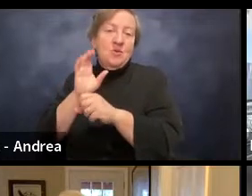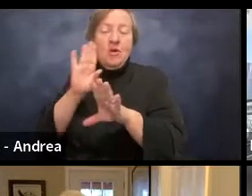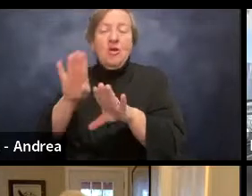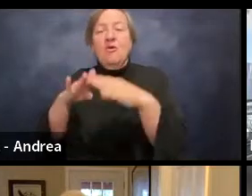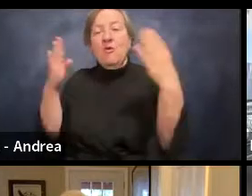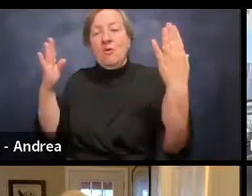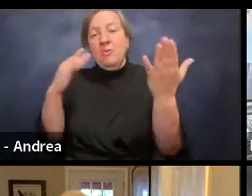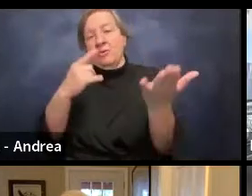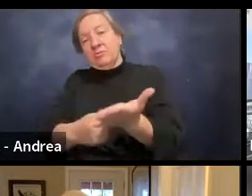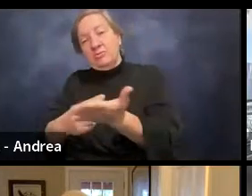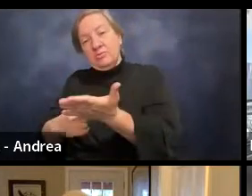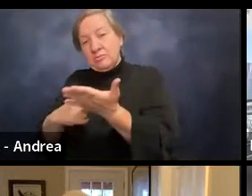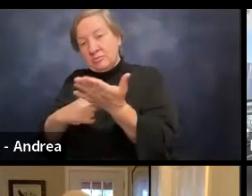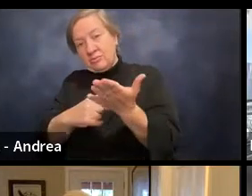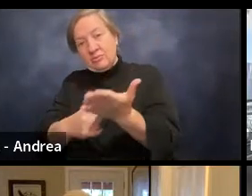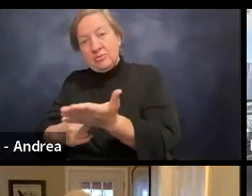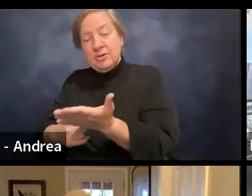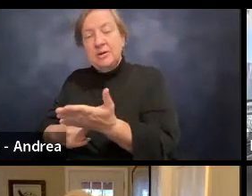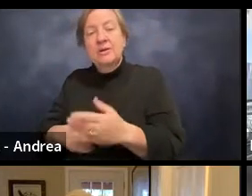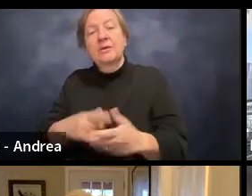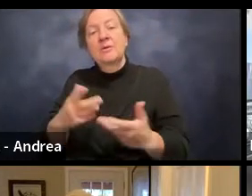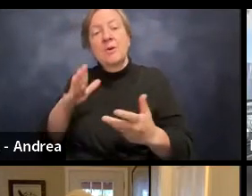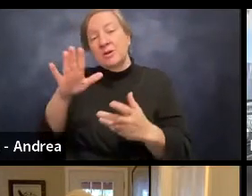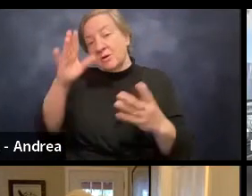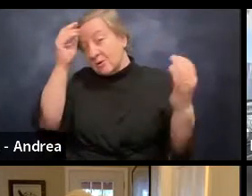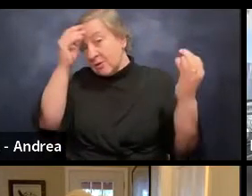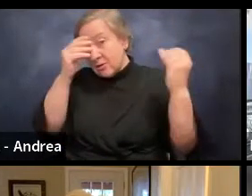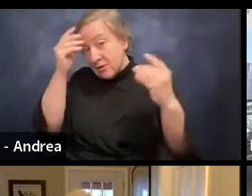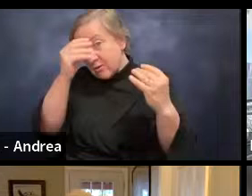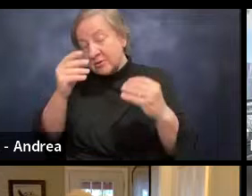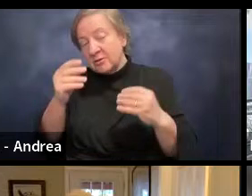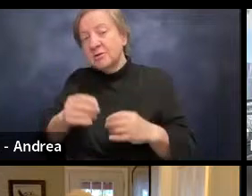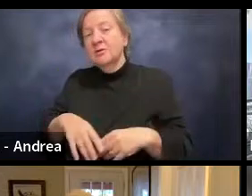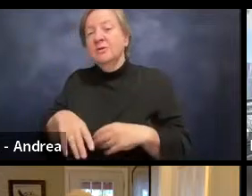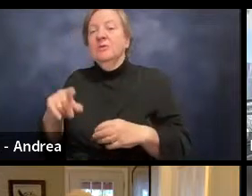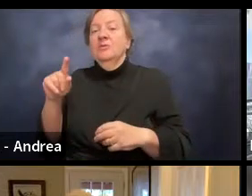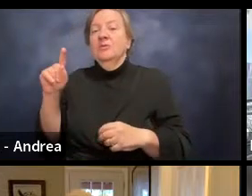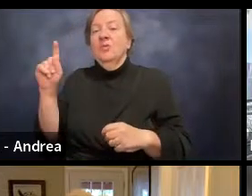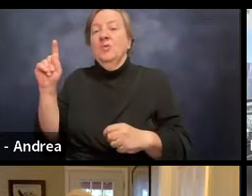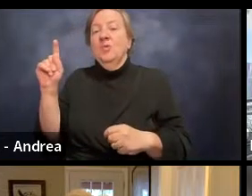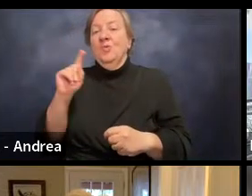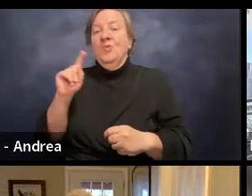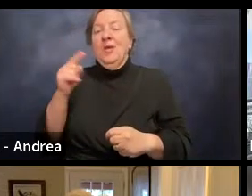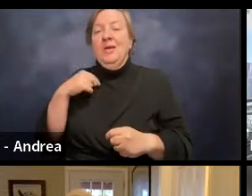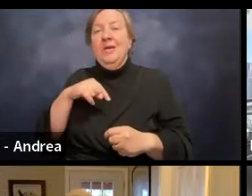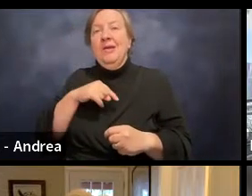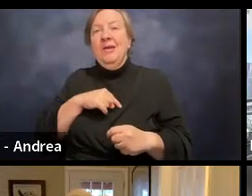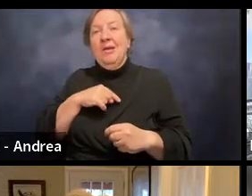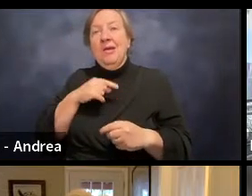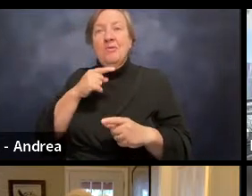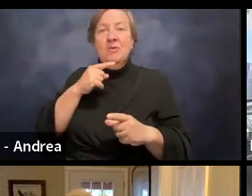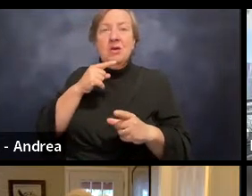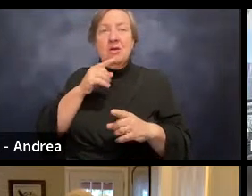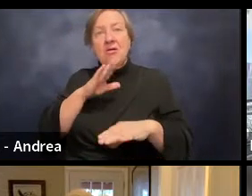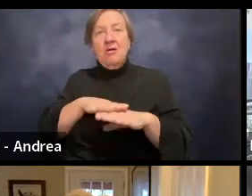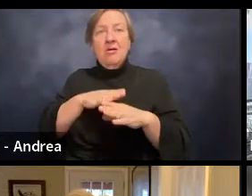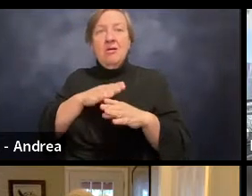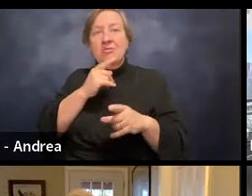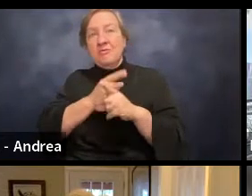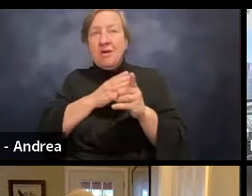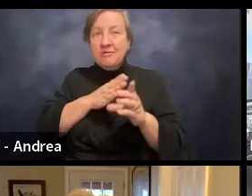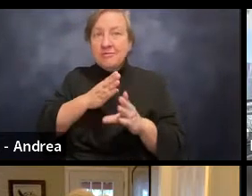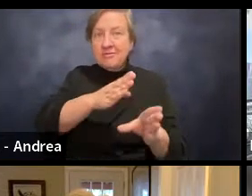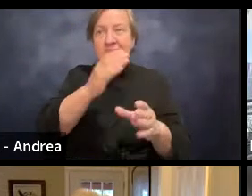for discussion. What are your thoughts? Where are we right track, maybe wrong track, as well